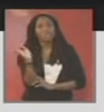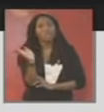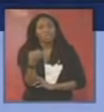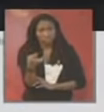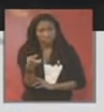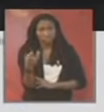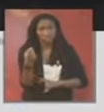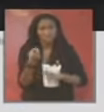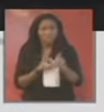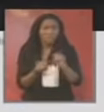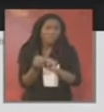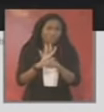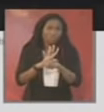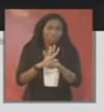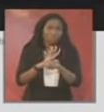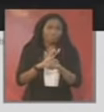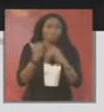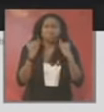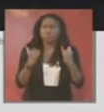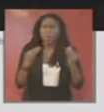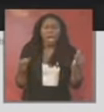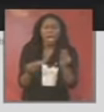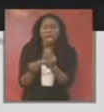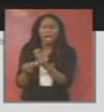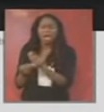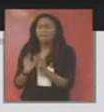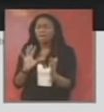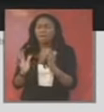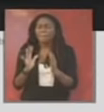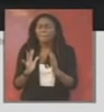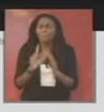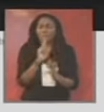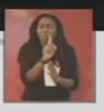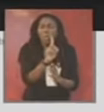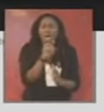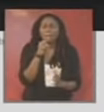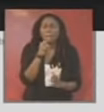the disease, giving us a case fatality rate of about